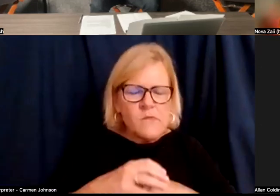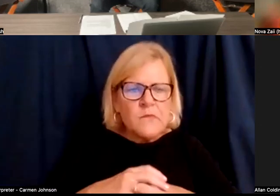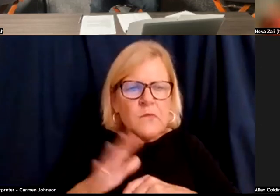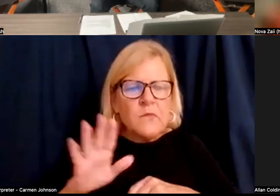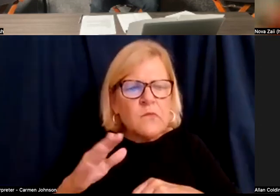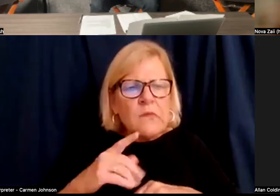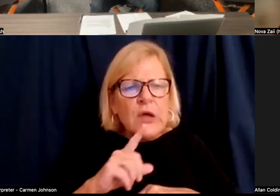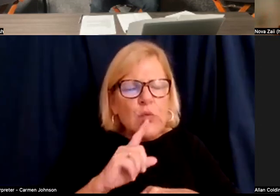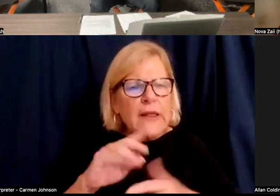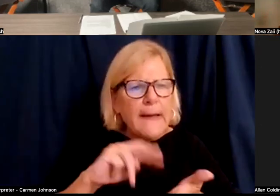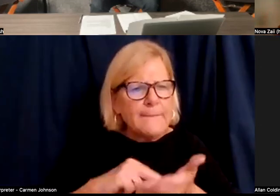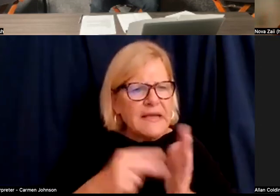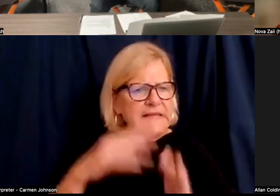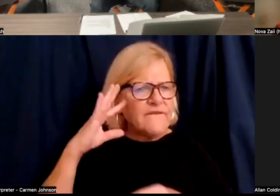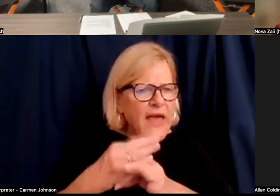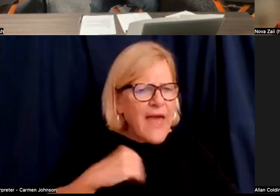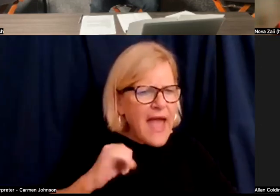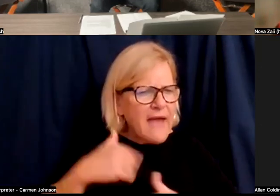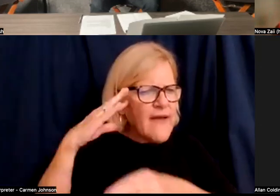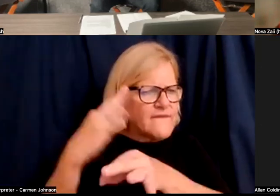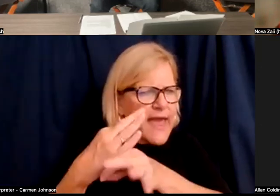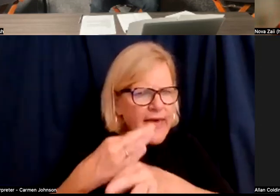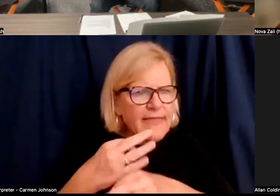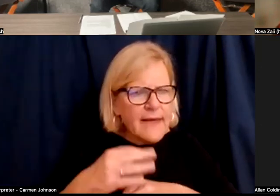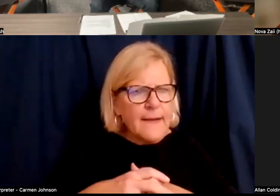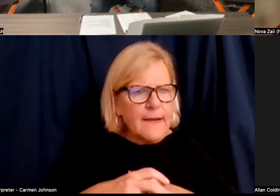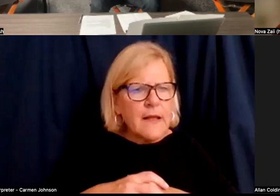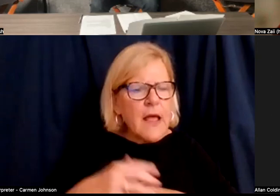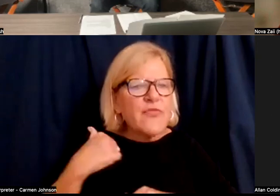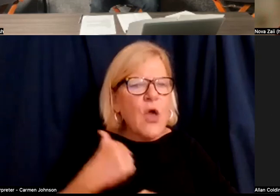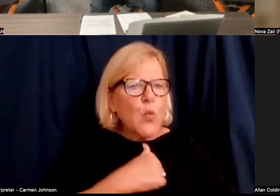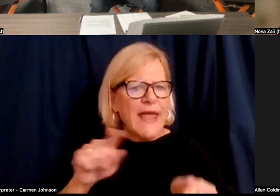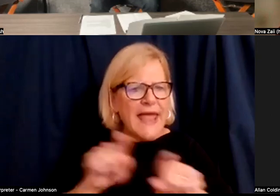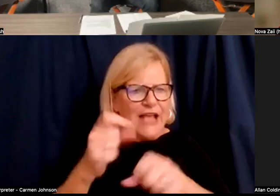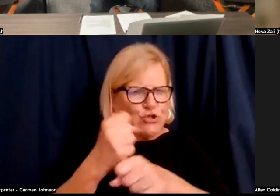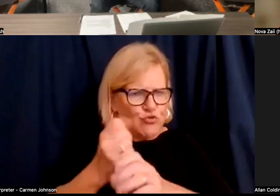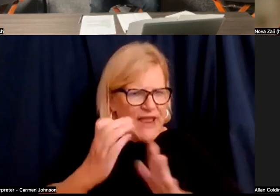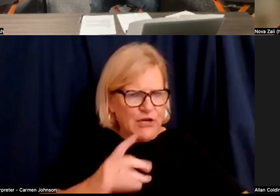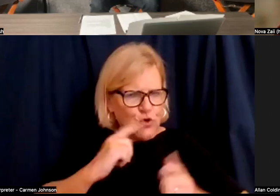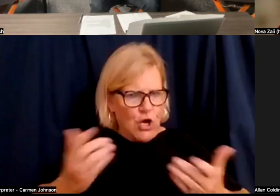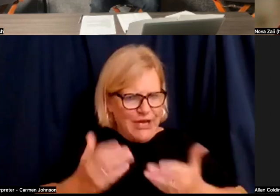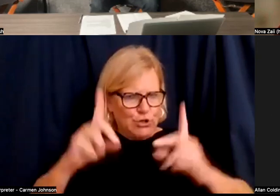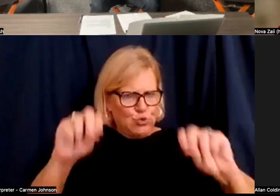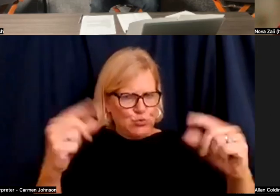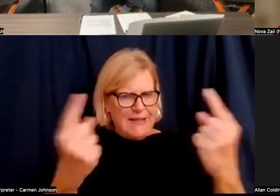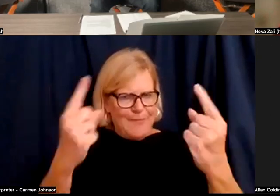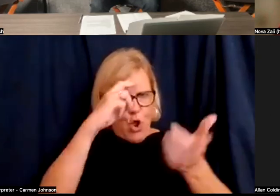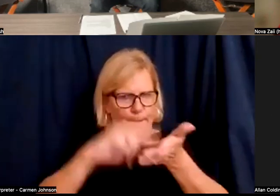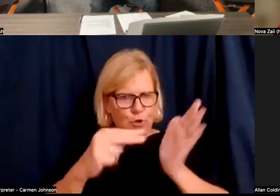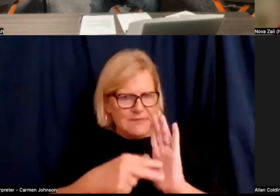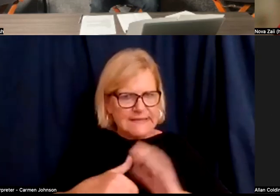it really just means faith. You know, I really do have faith that we as creators are here to do something on